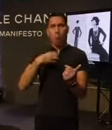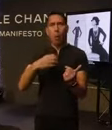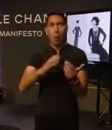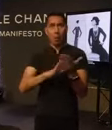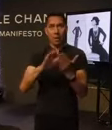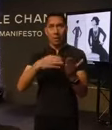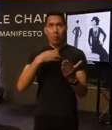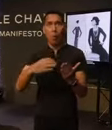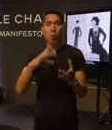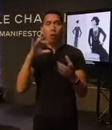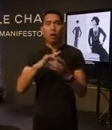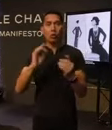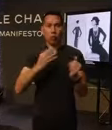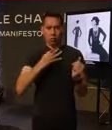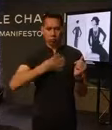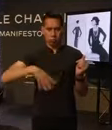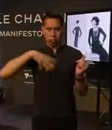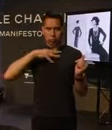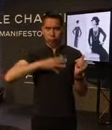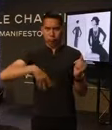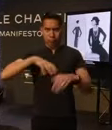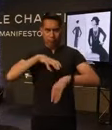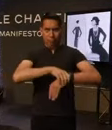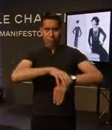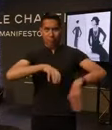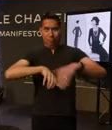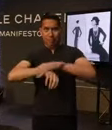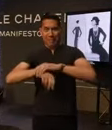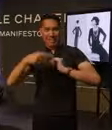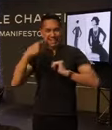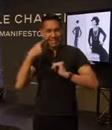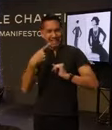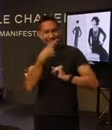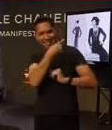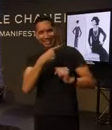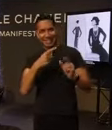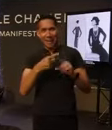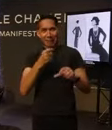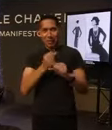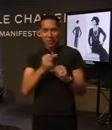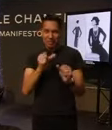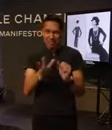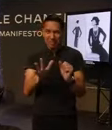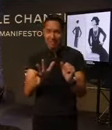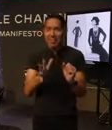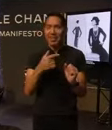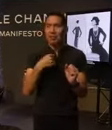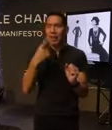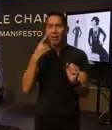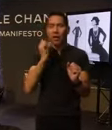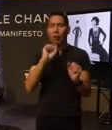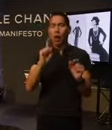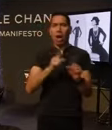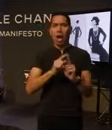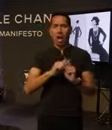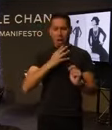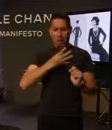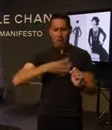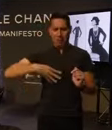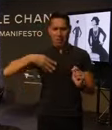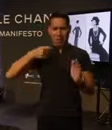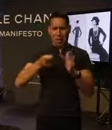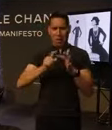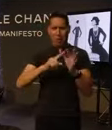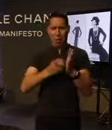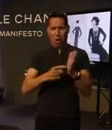to the jewellery, you know. Yes. And there's a great example. We all instantly, when we think of multiple strands of pearls, the person that comes to